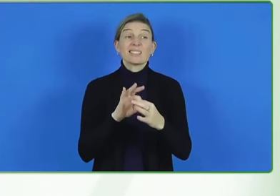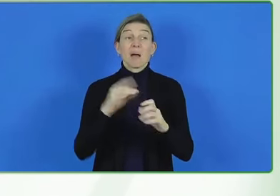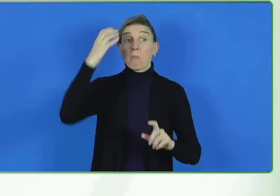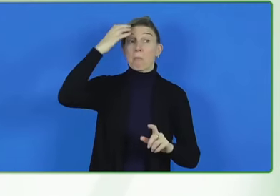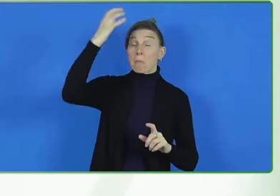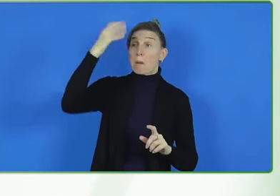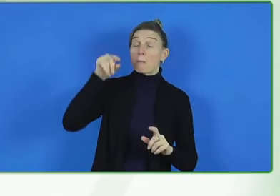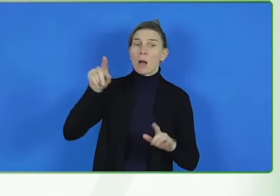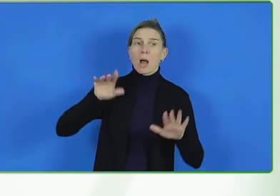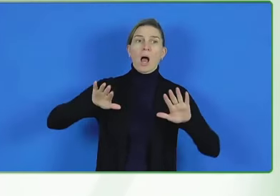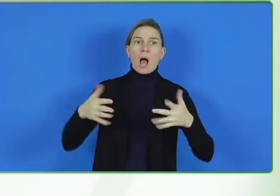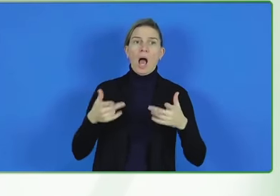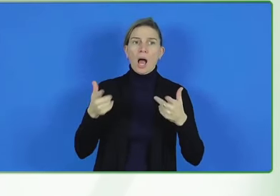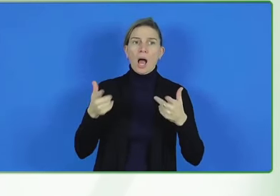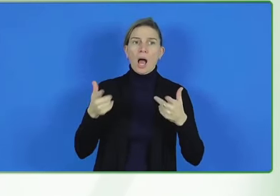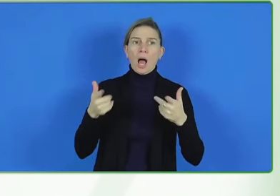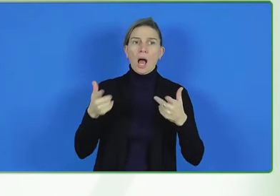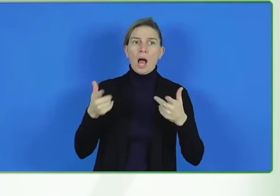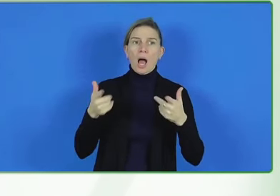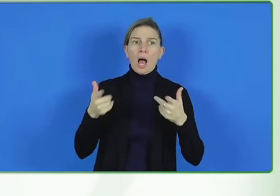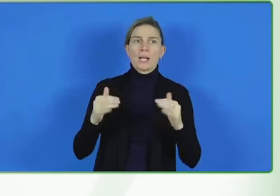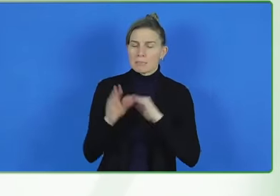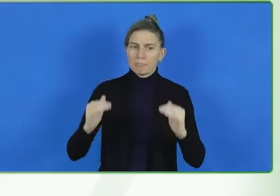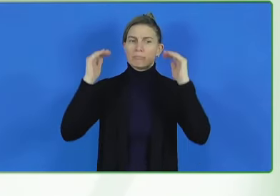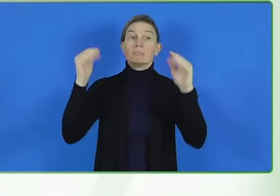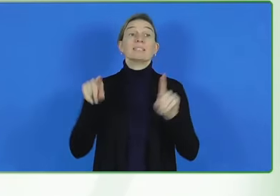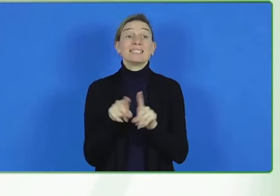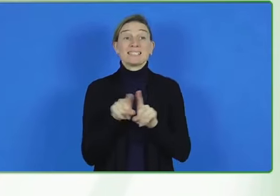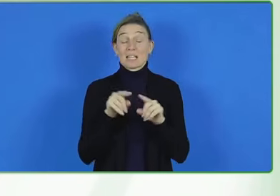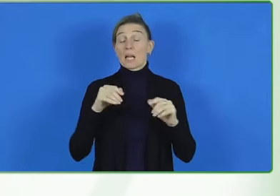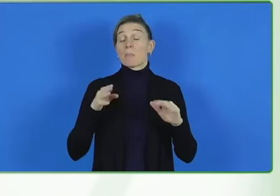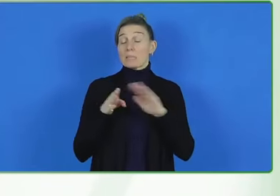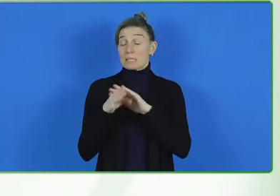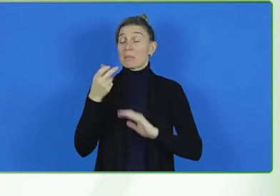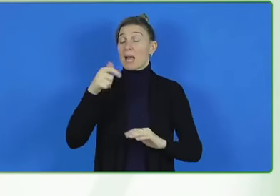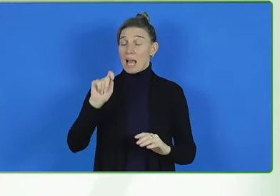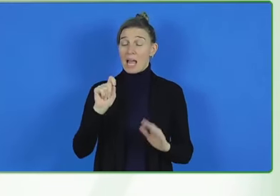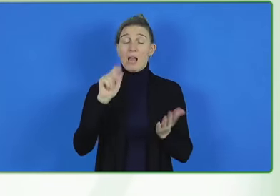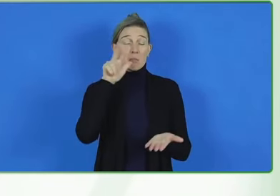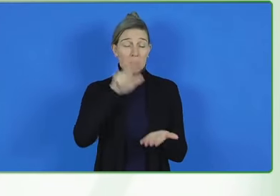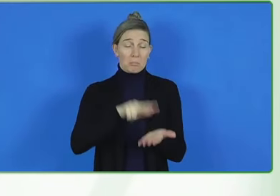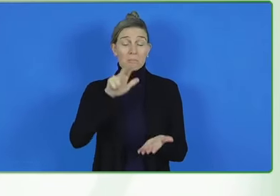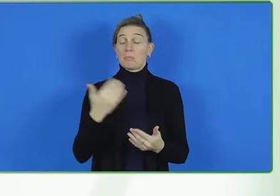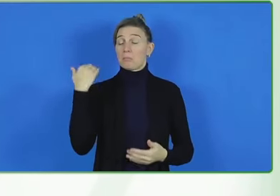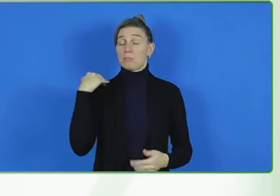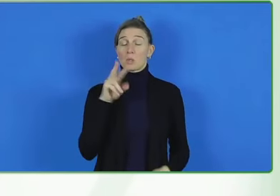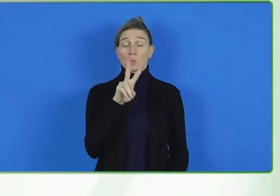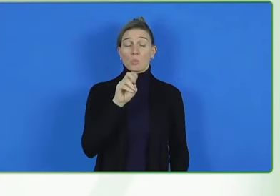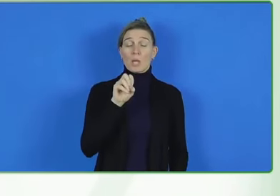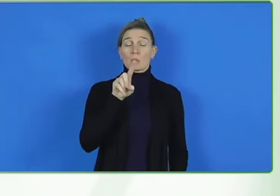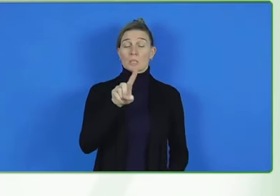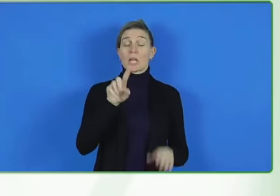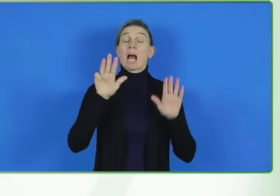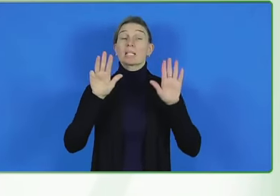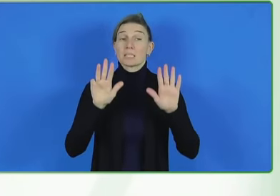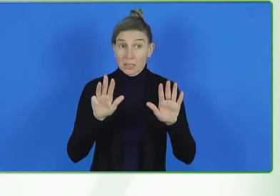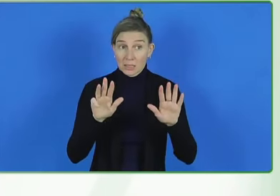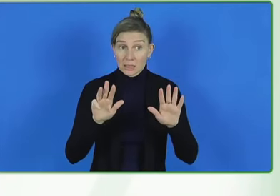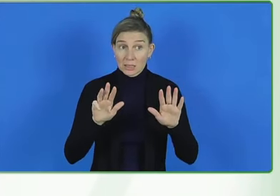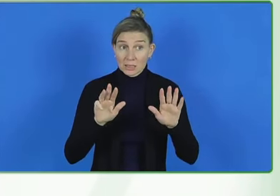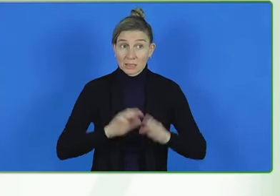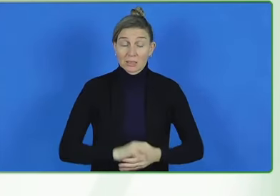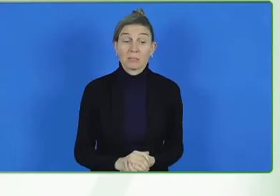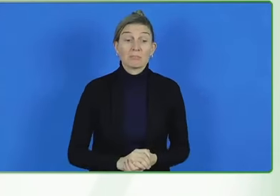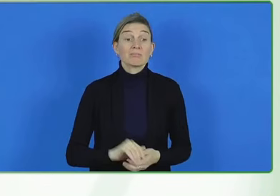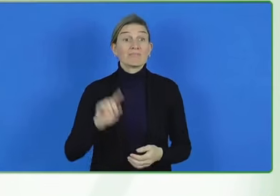have adopted an Accessibility Act in 2019, but its provisions were based on a set of